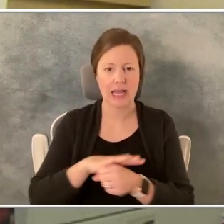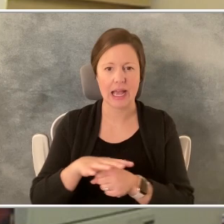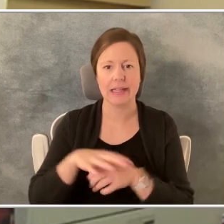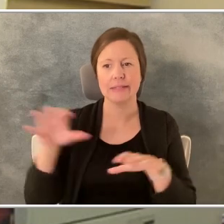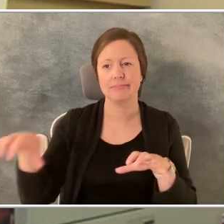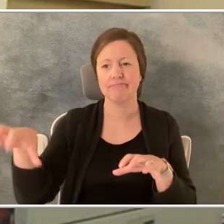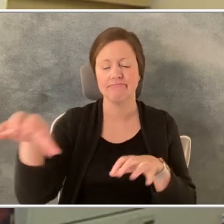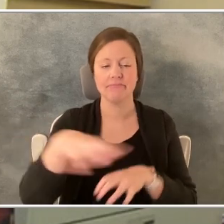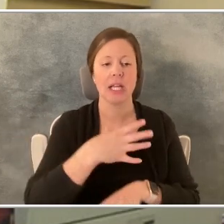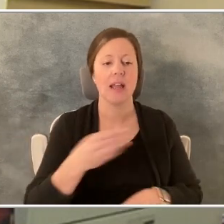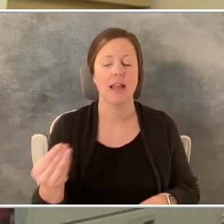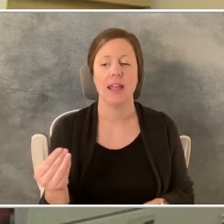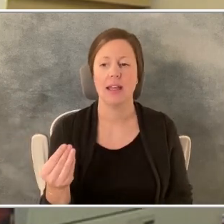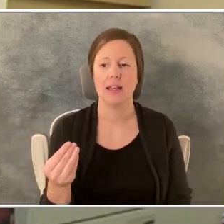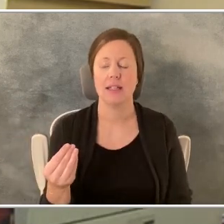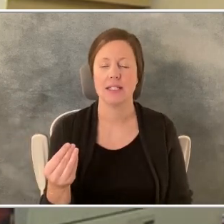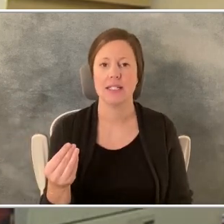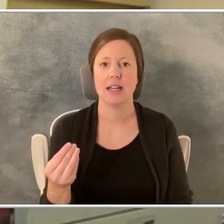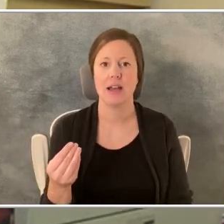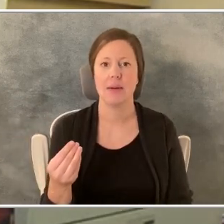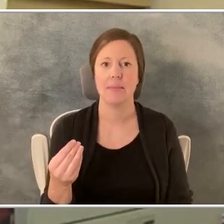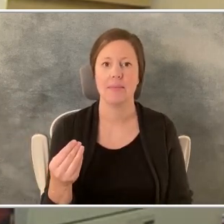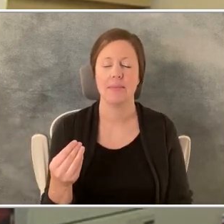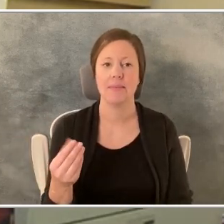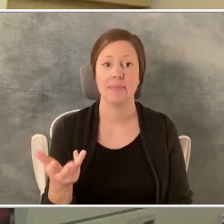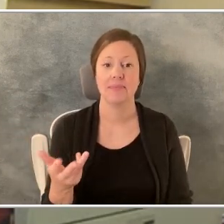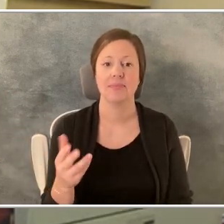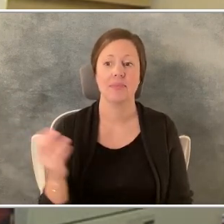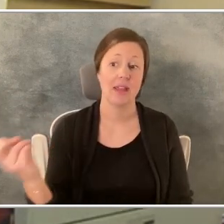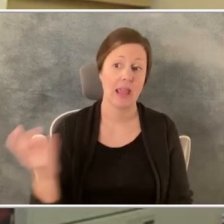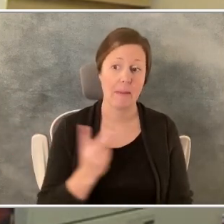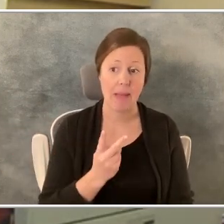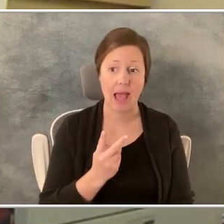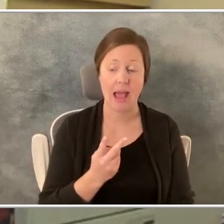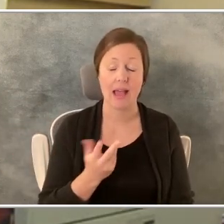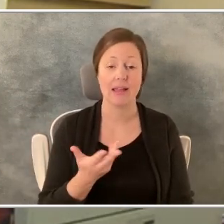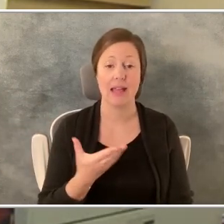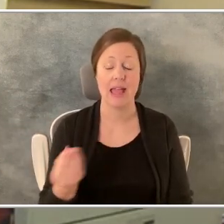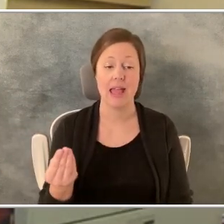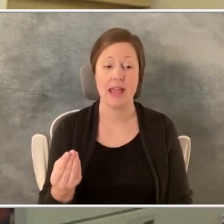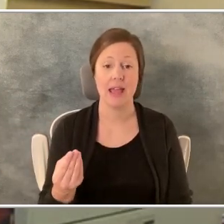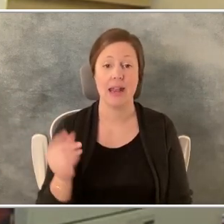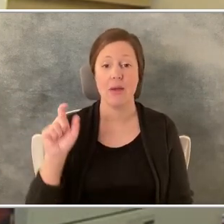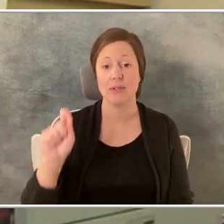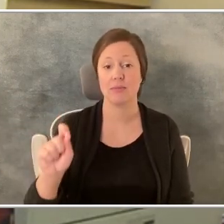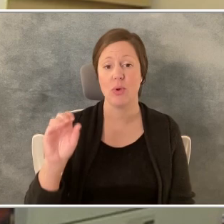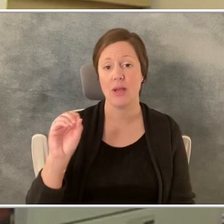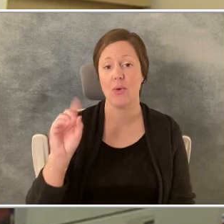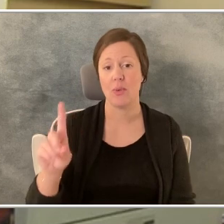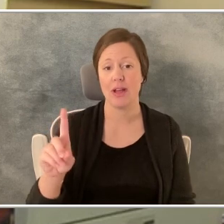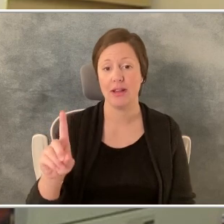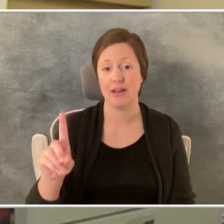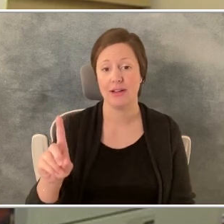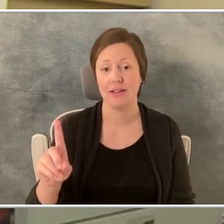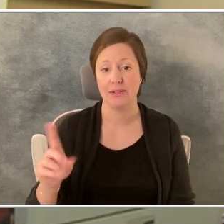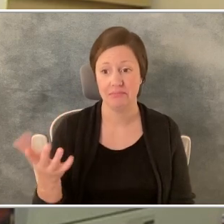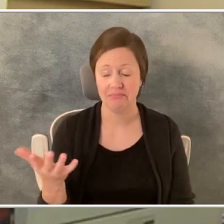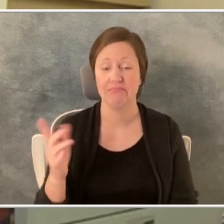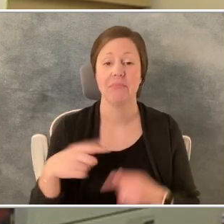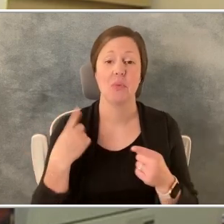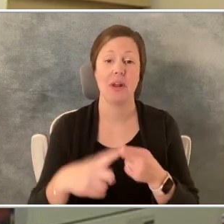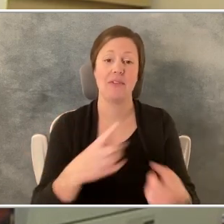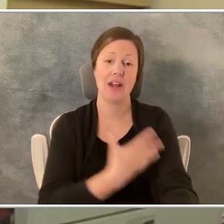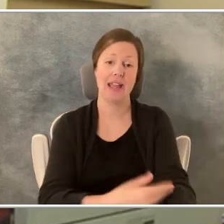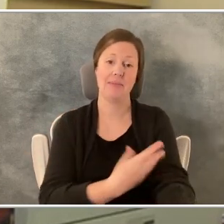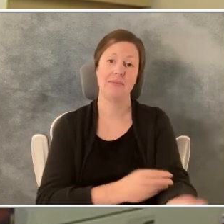and did that, and came back, and it was 0.01 on my test after I came